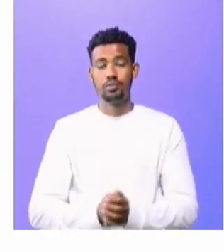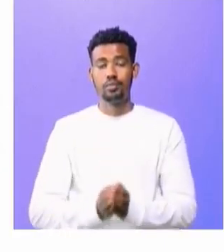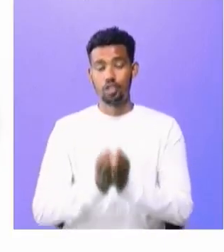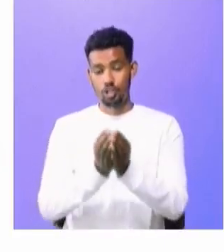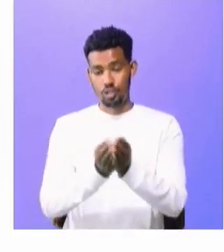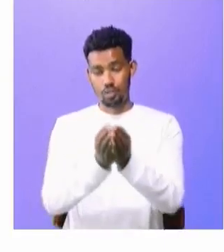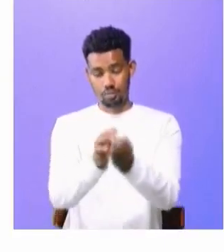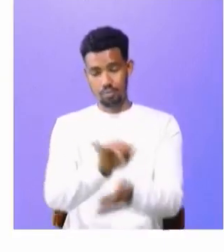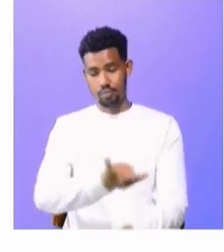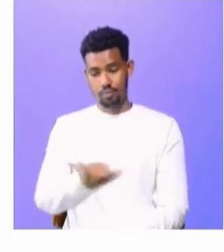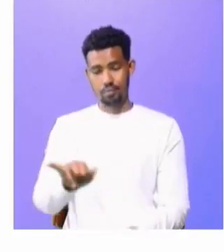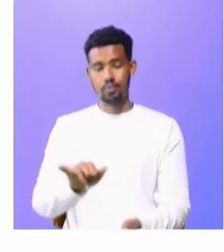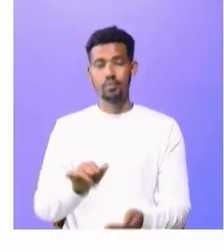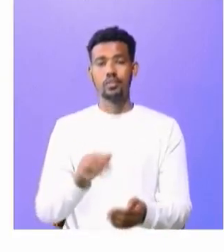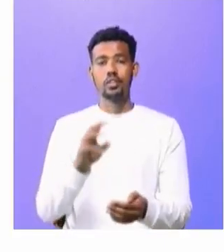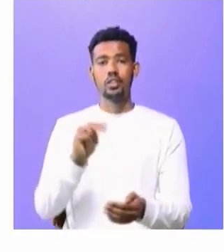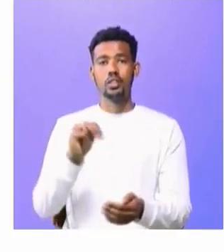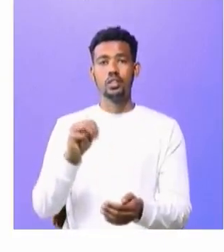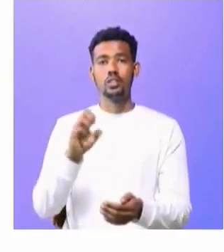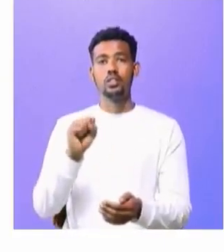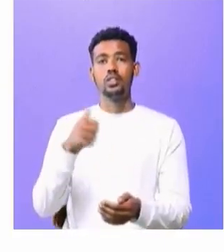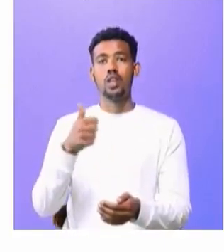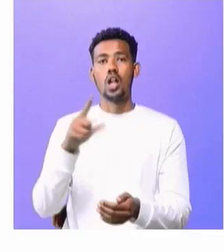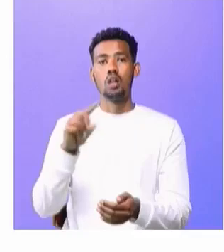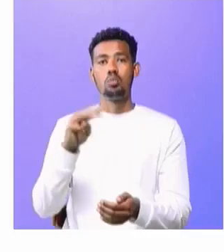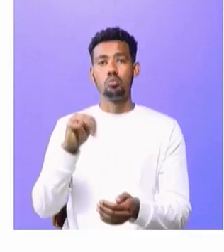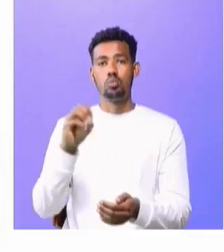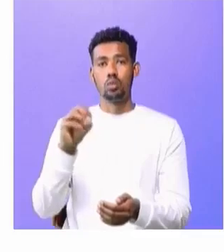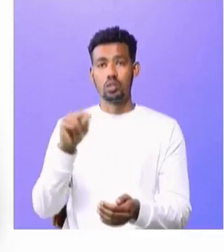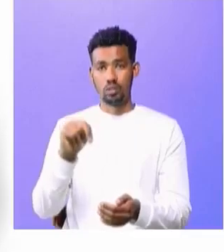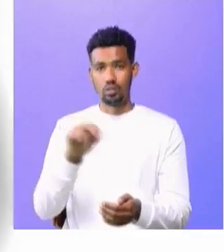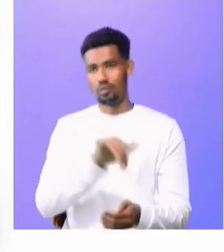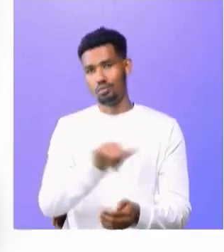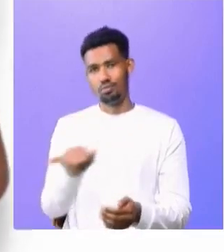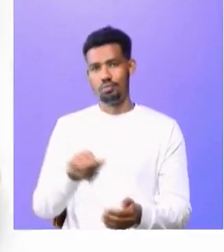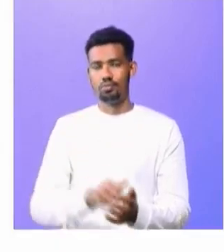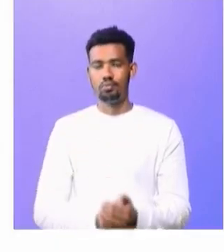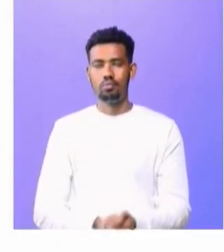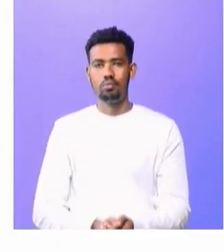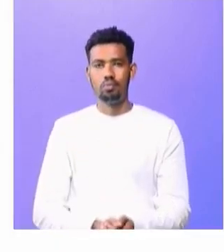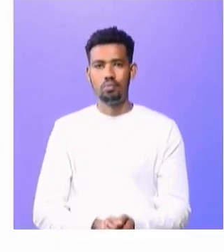sheep. Salmon, salmon.